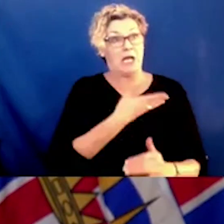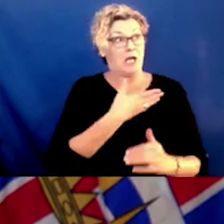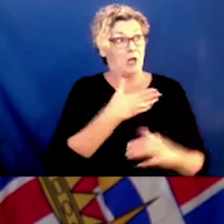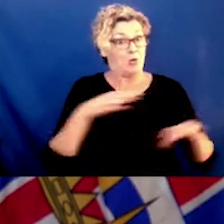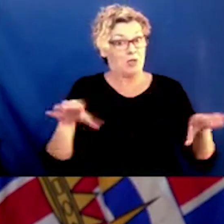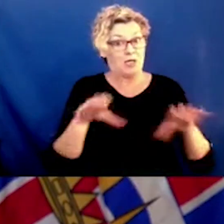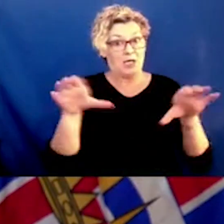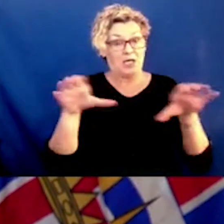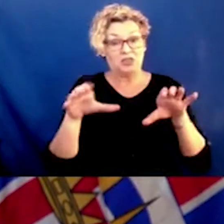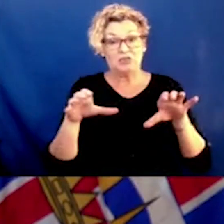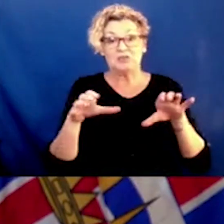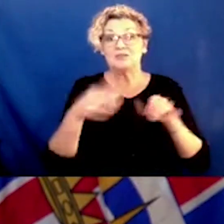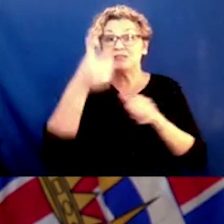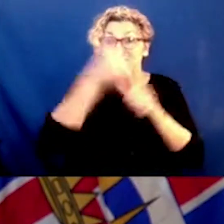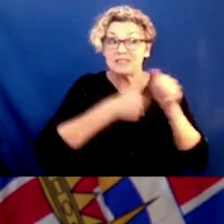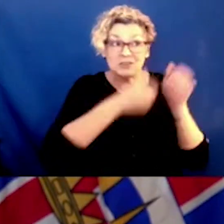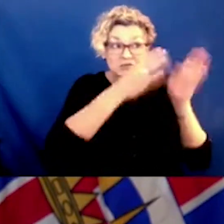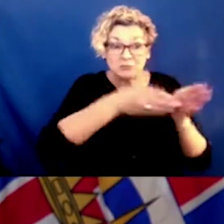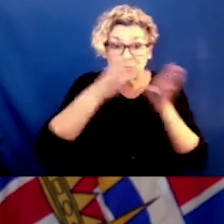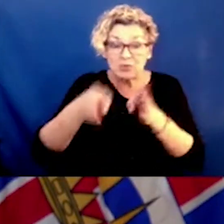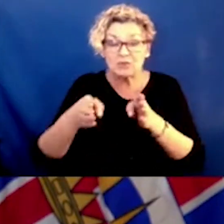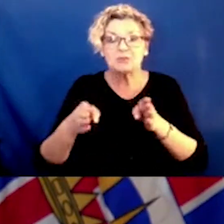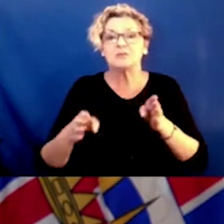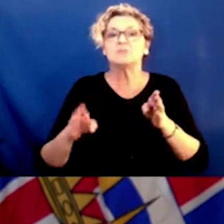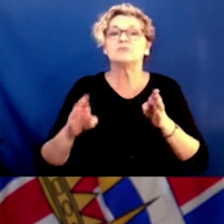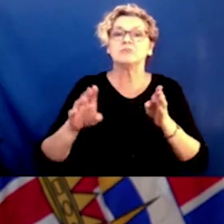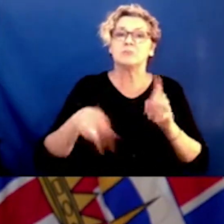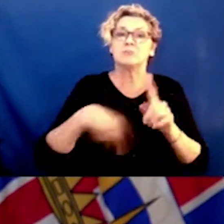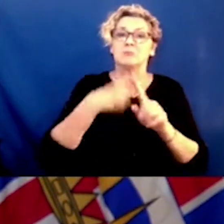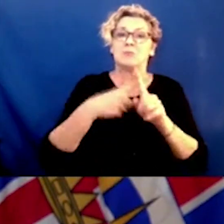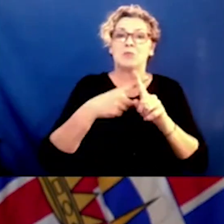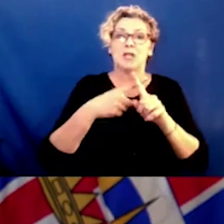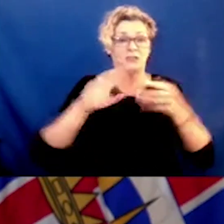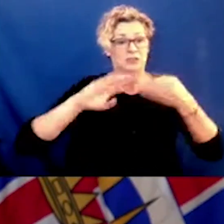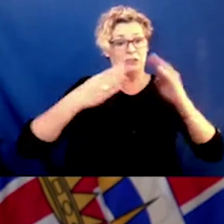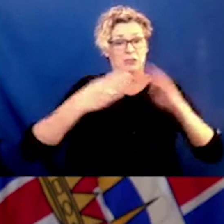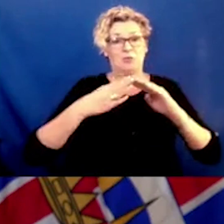our curve, to bend our curve back down.